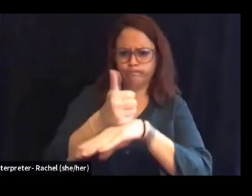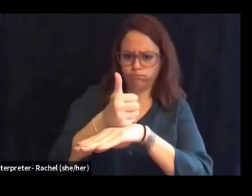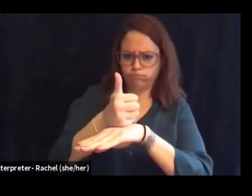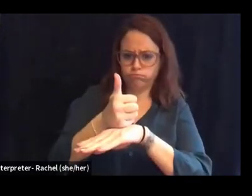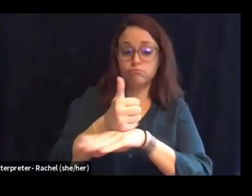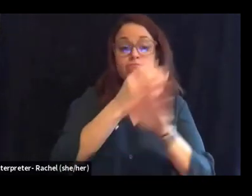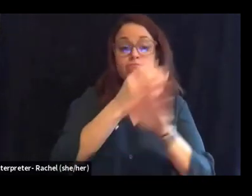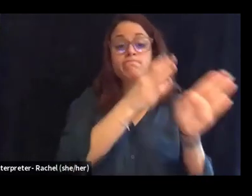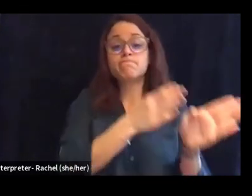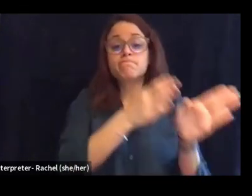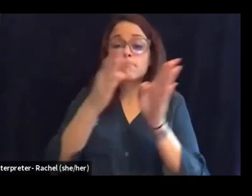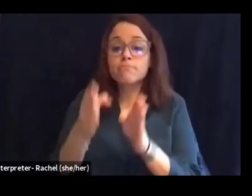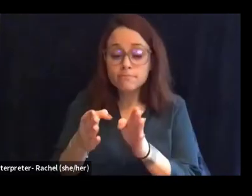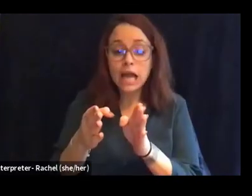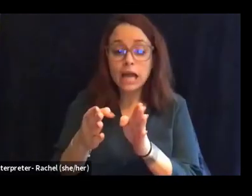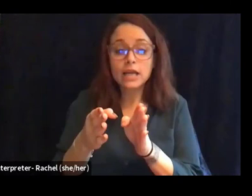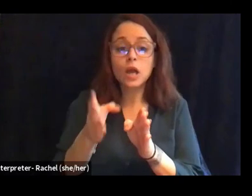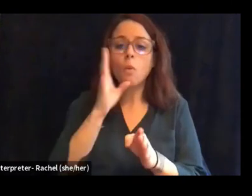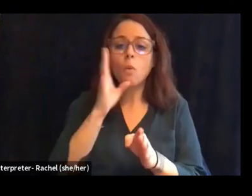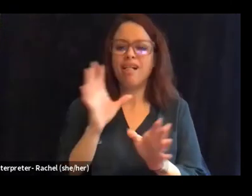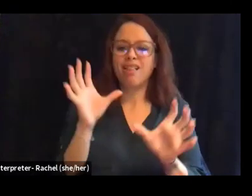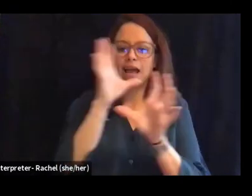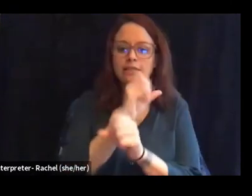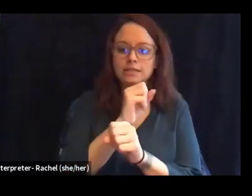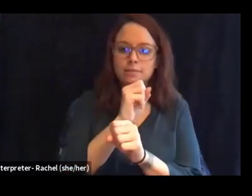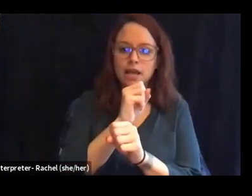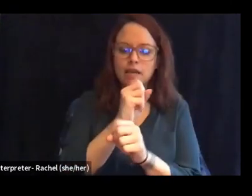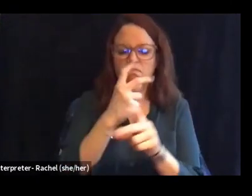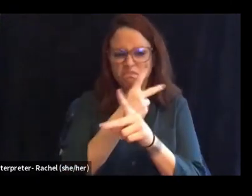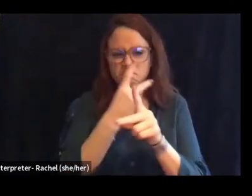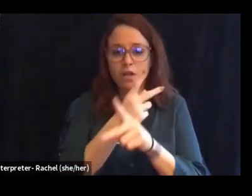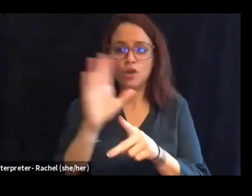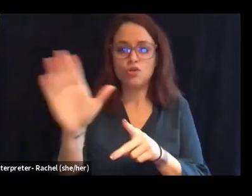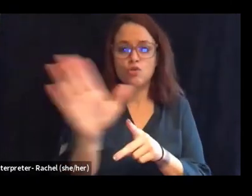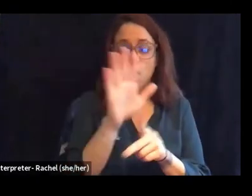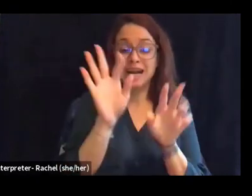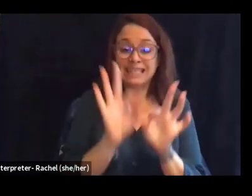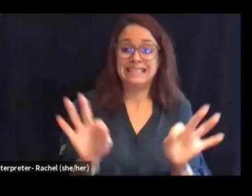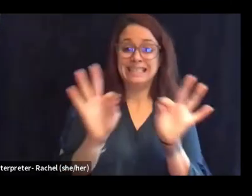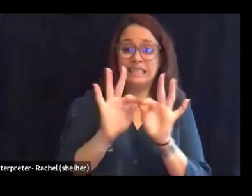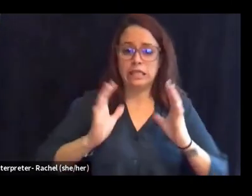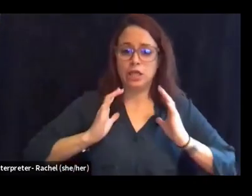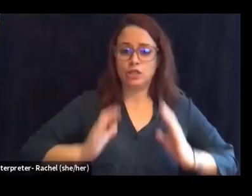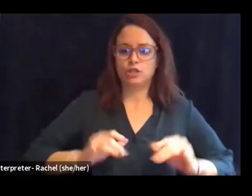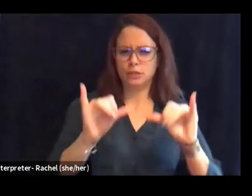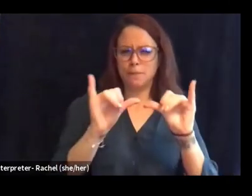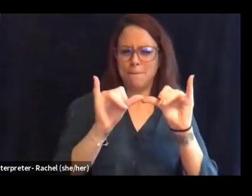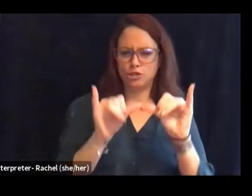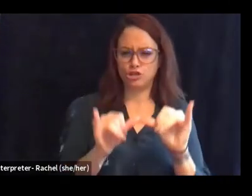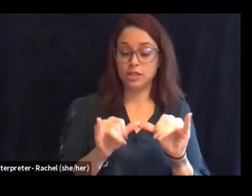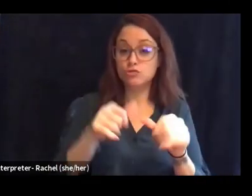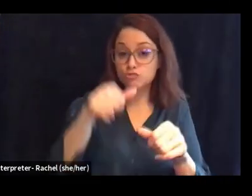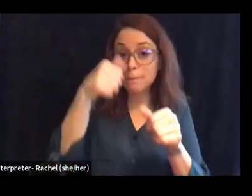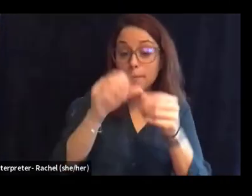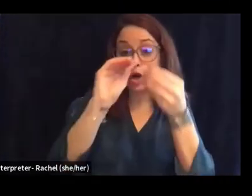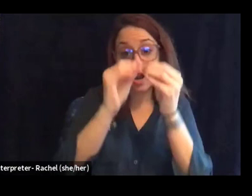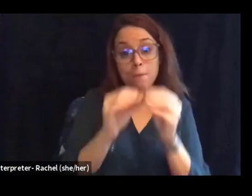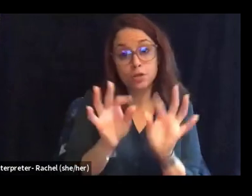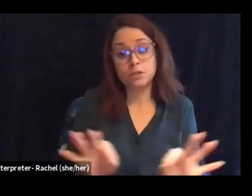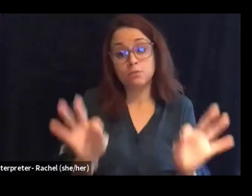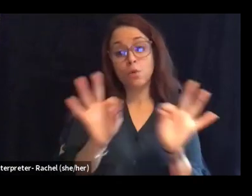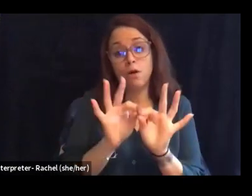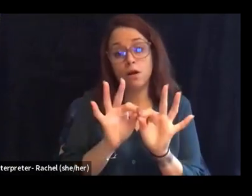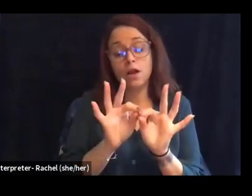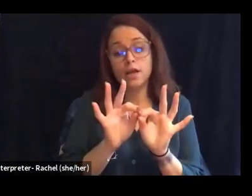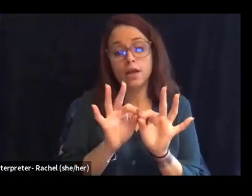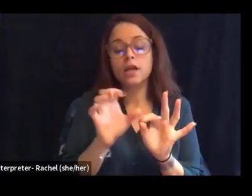on estimating key customer metrics. Again, we're very focused on numbers and quantifying things. So we really have a good way of